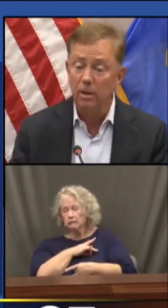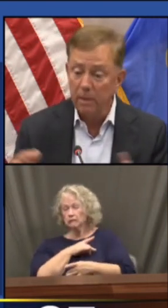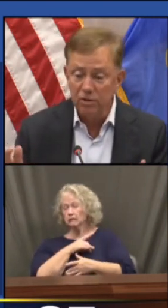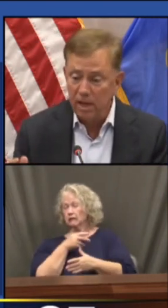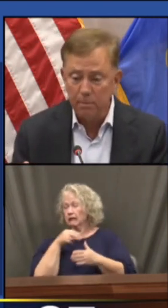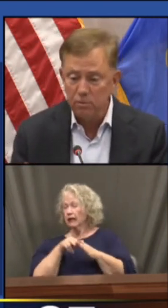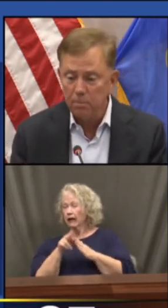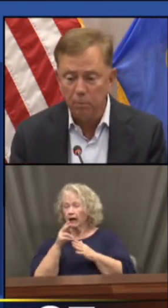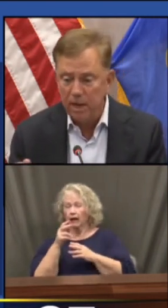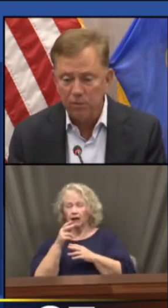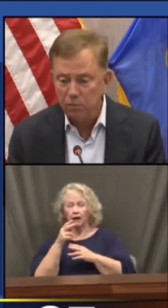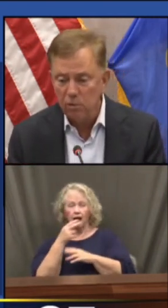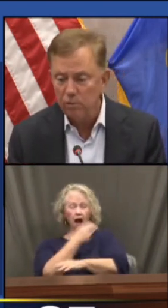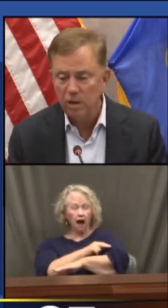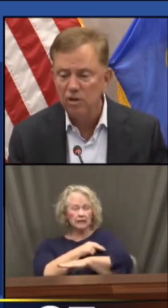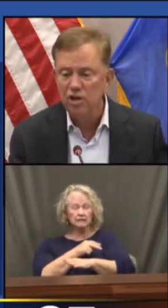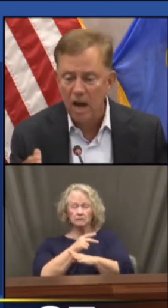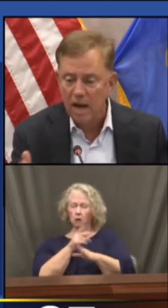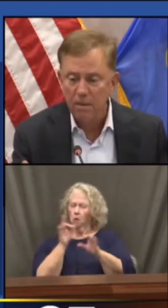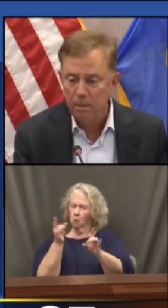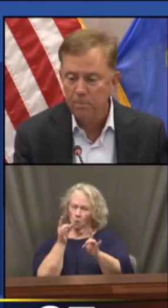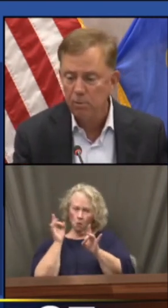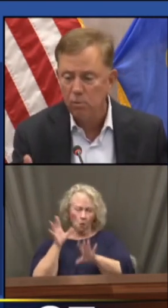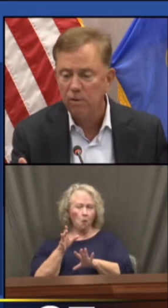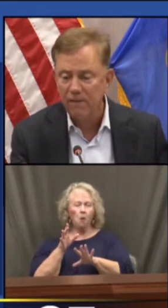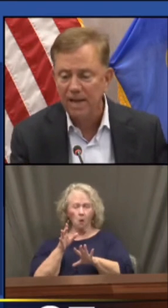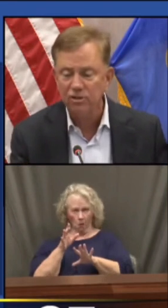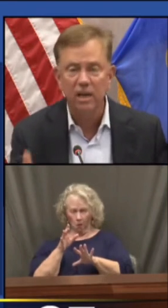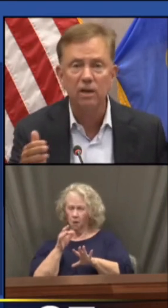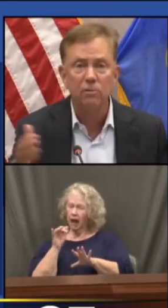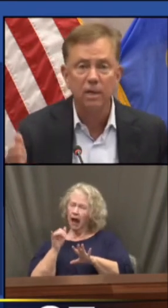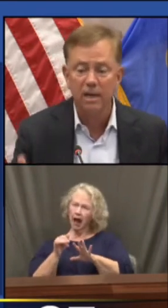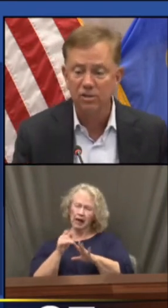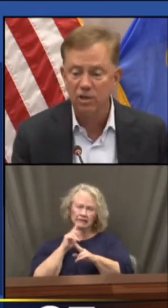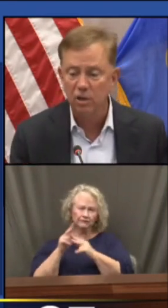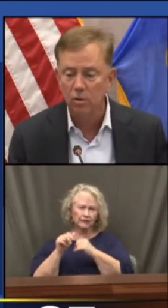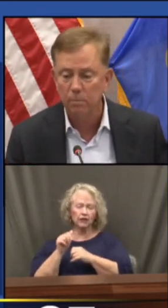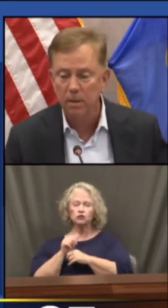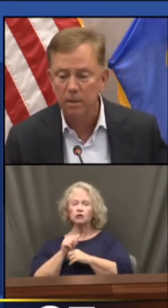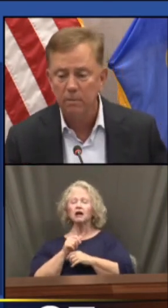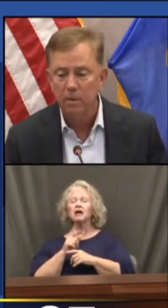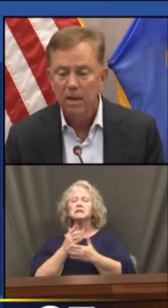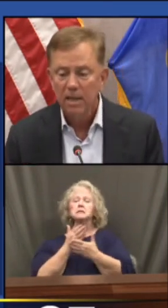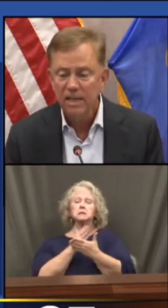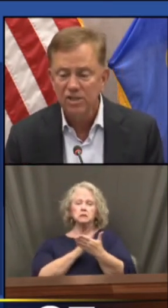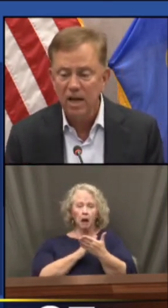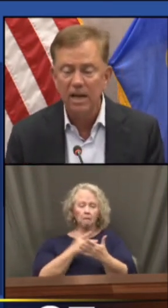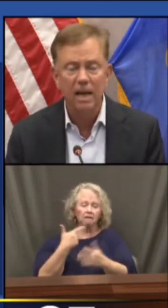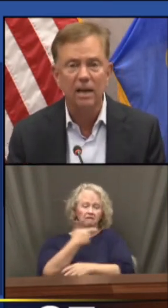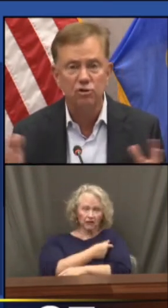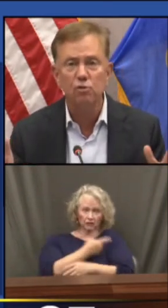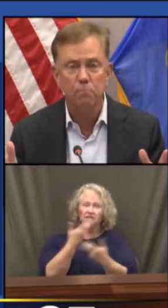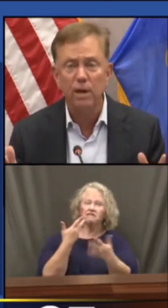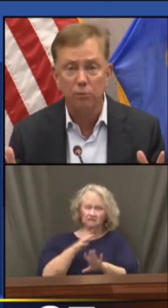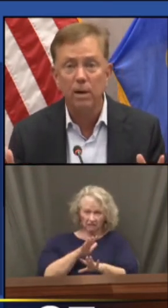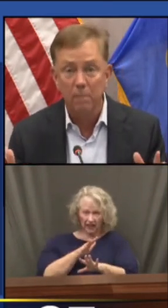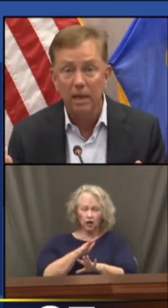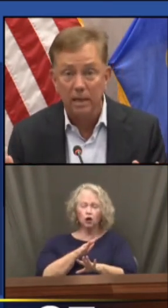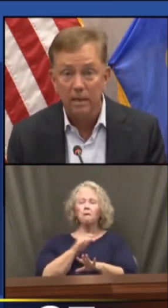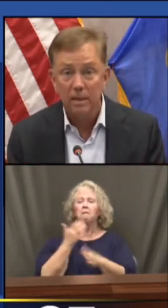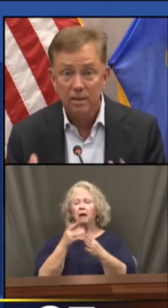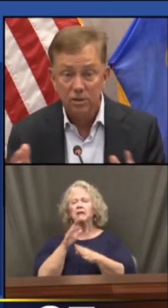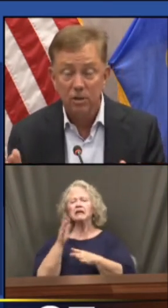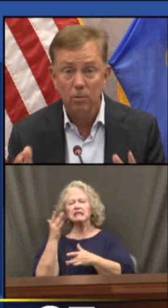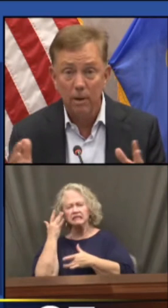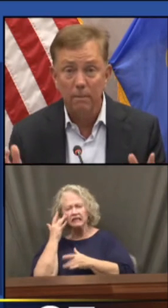There's some examples of breakthrough. There are 9 people who are vaccinated who are in the ICU, but that's 9 out of 2.3